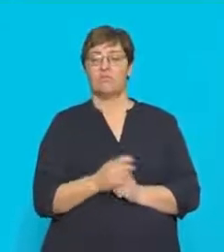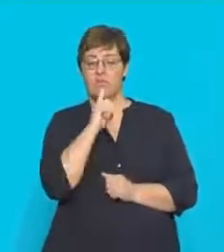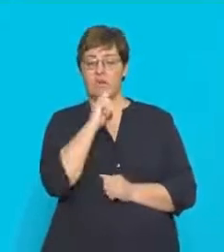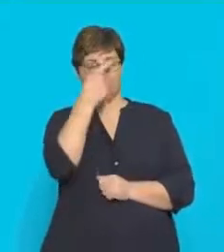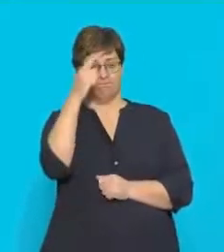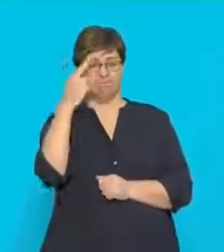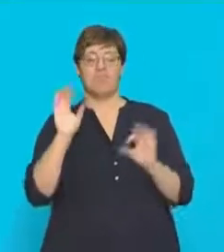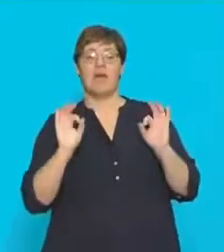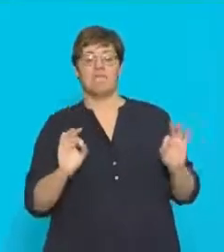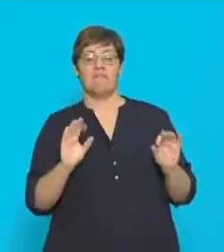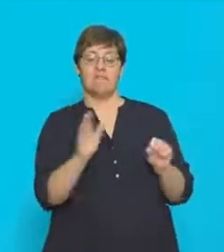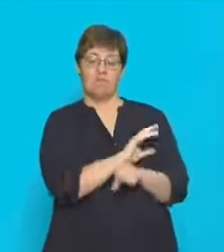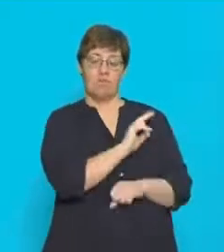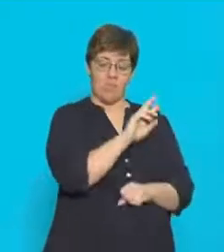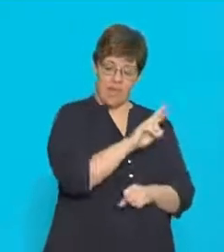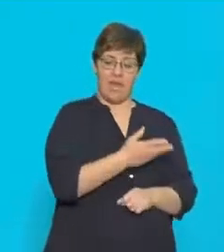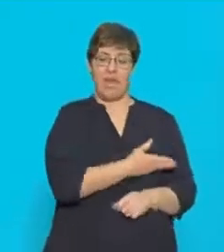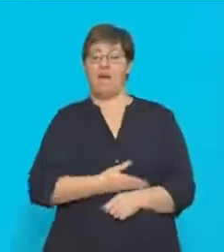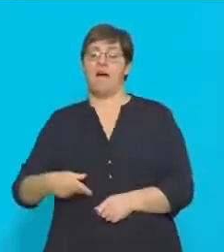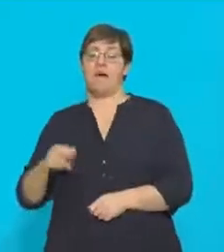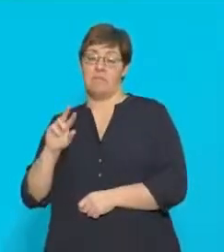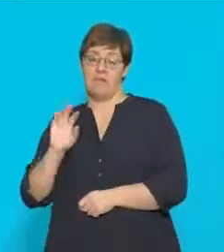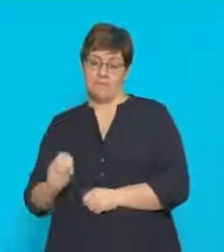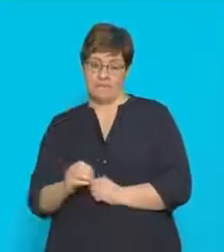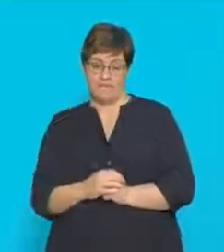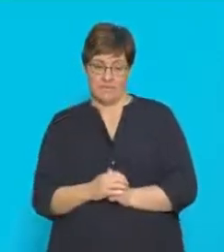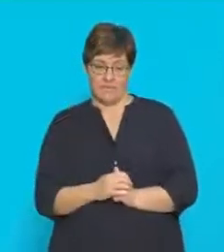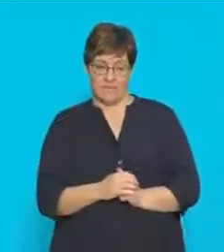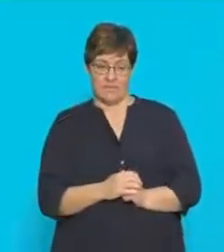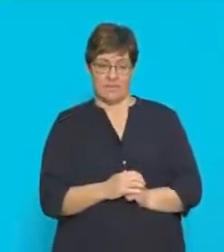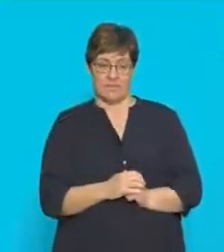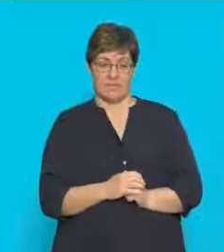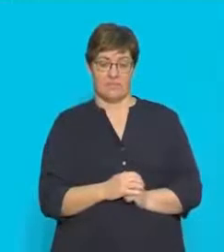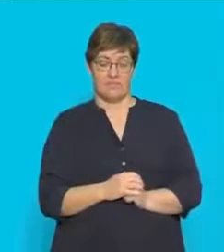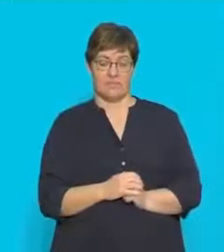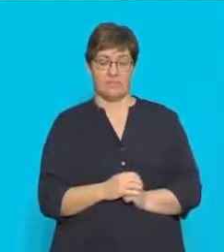ticked both those boxes. We've got our full pair and we've got our half pair.